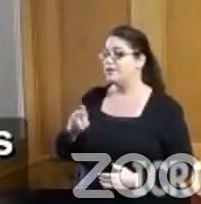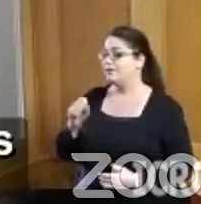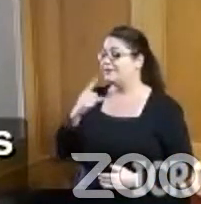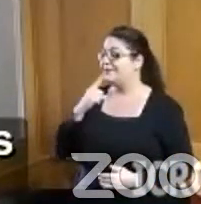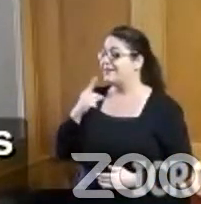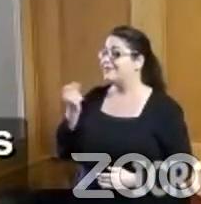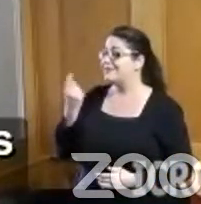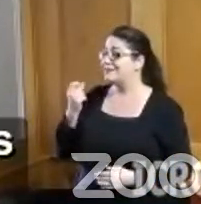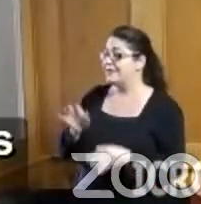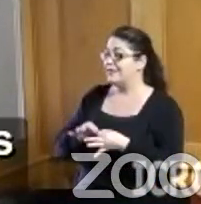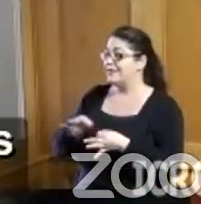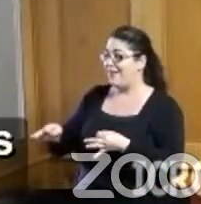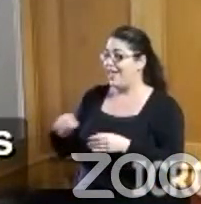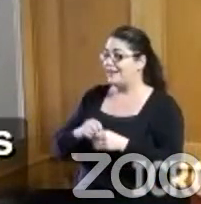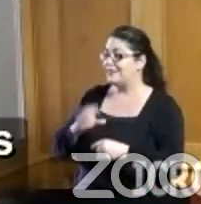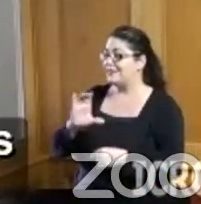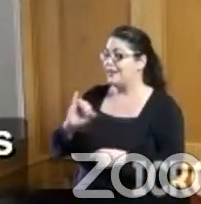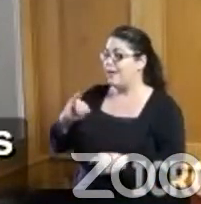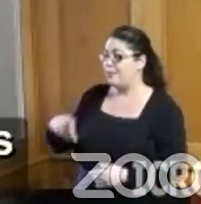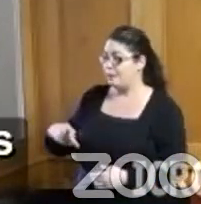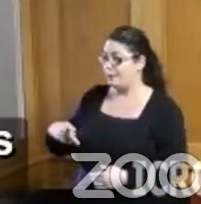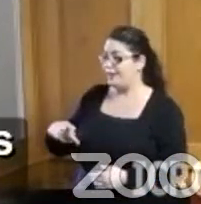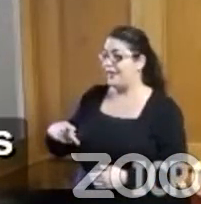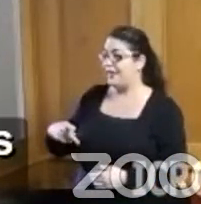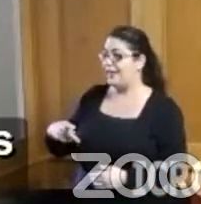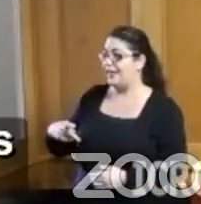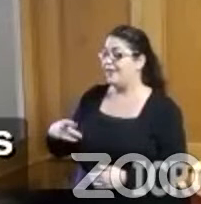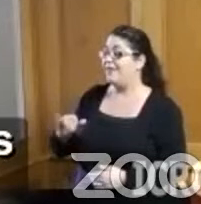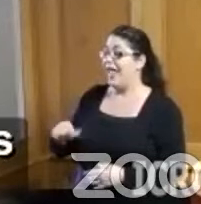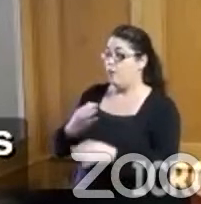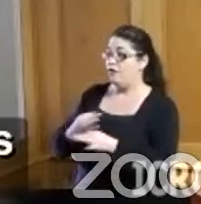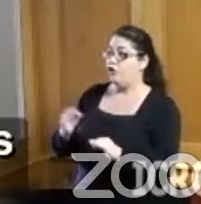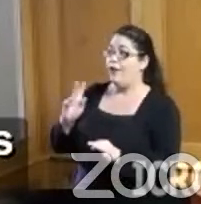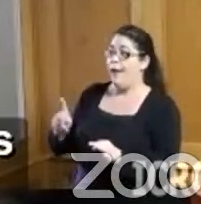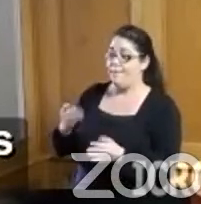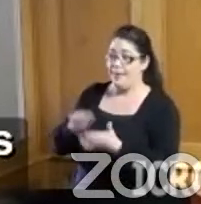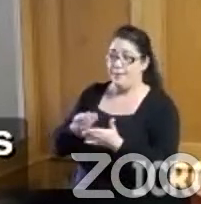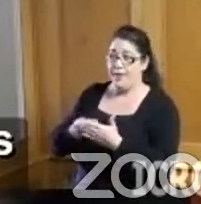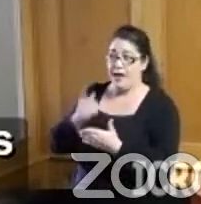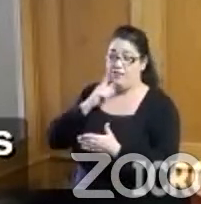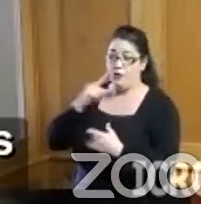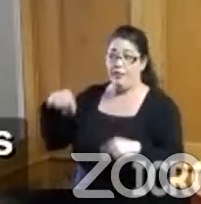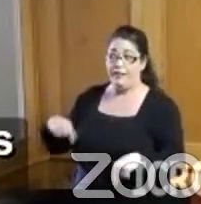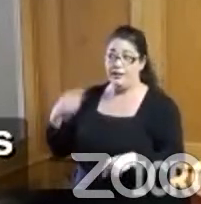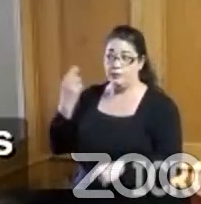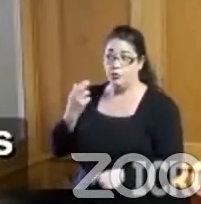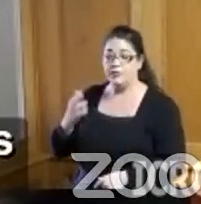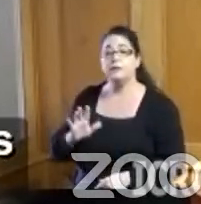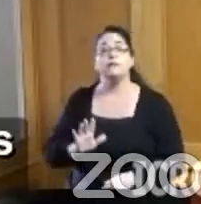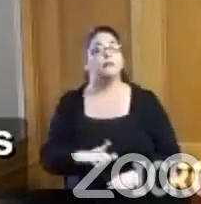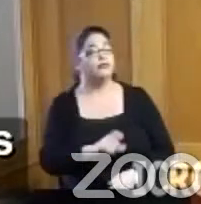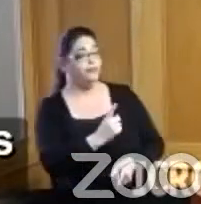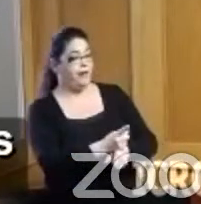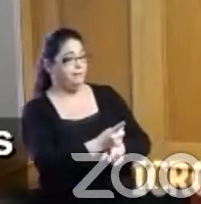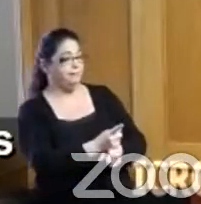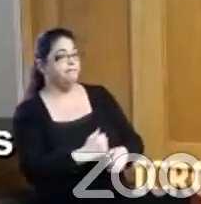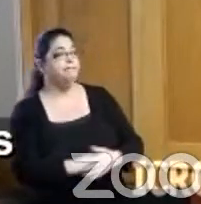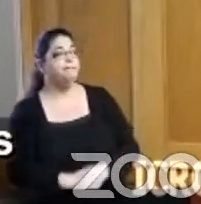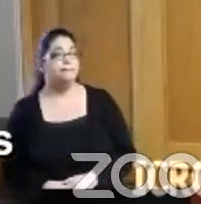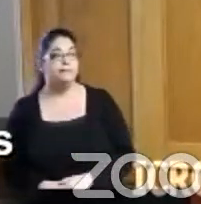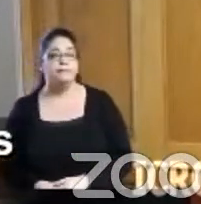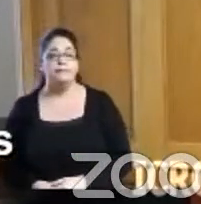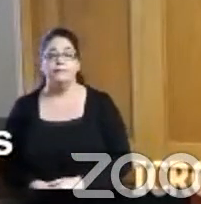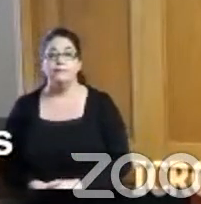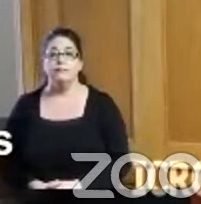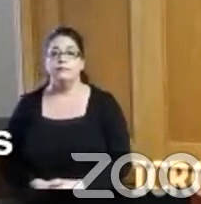in the CIP. And so that has freed up the money for this purpose. So if you could, I just want to kind of keep,